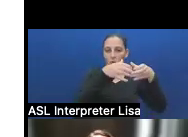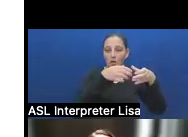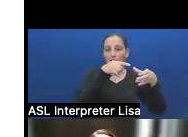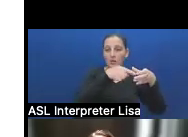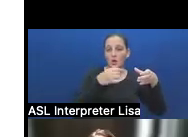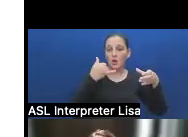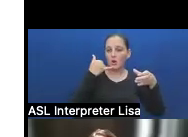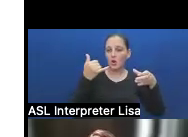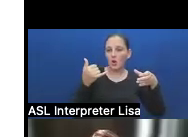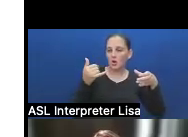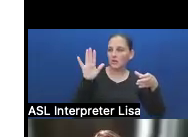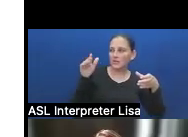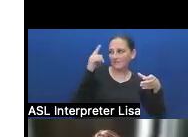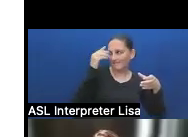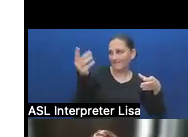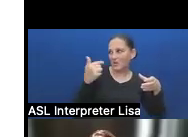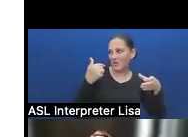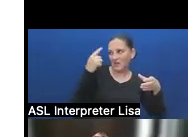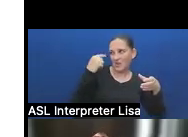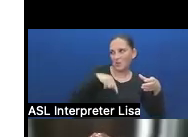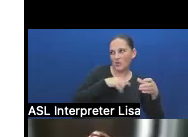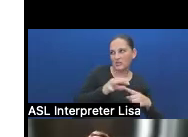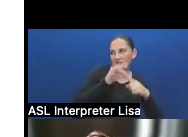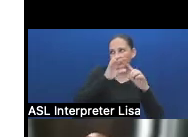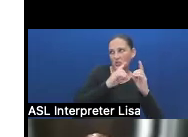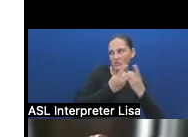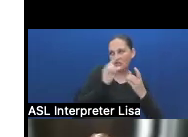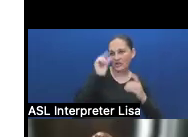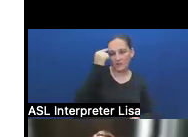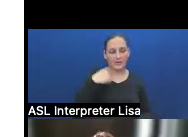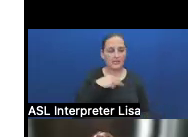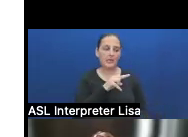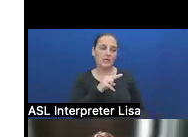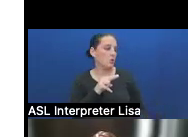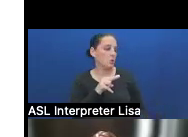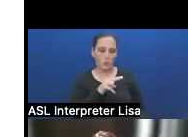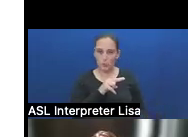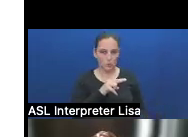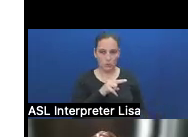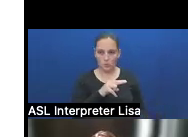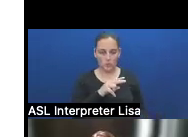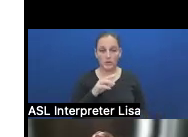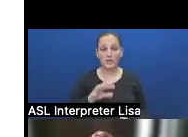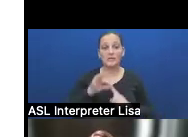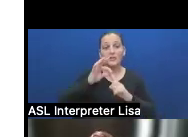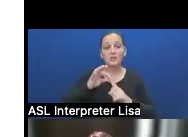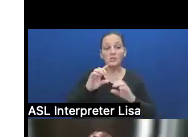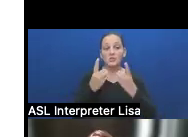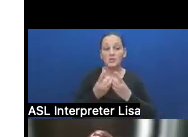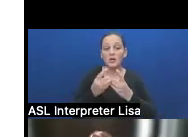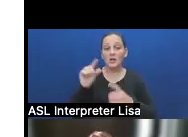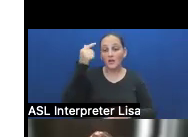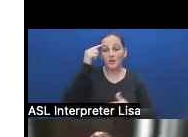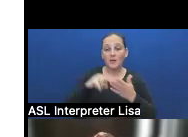like, we think we're a special district government. And I'm like, no. Special district governments are things like your water authority,